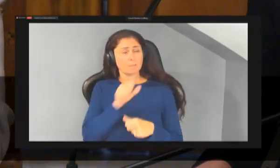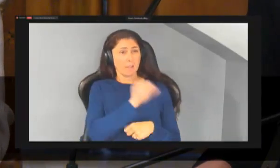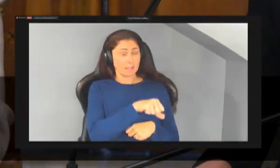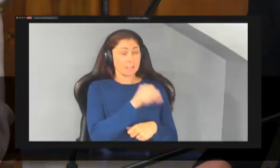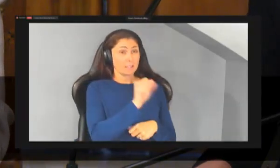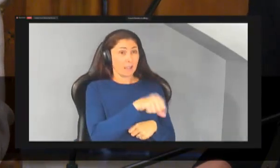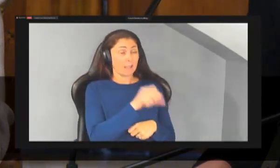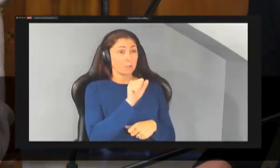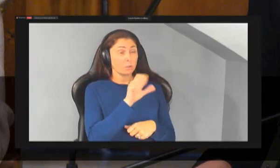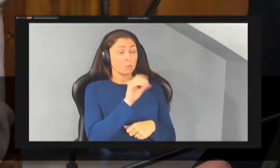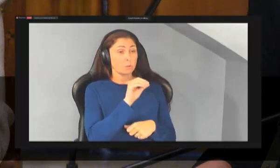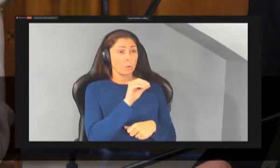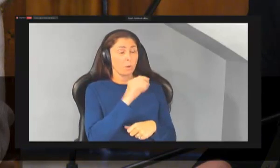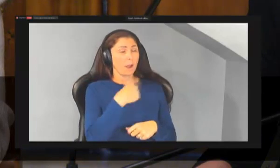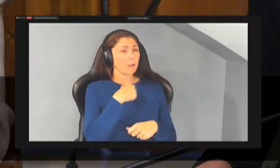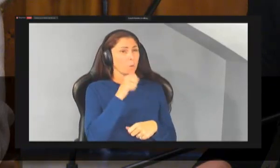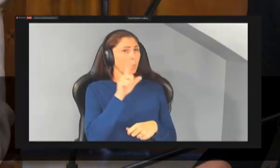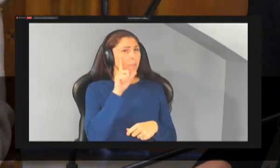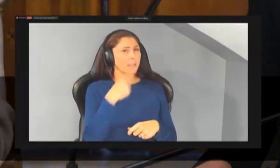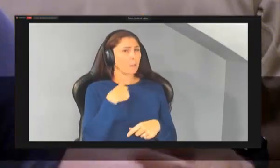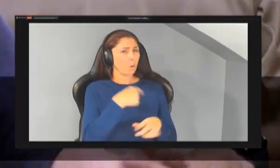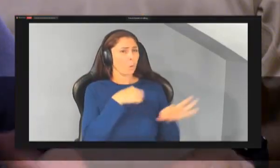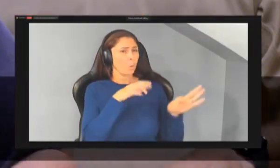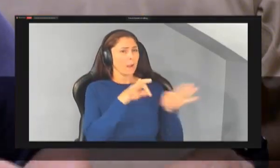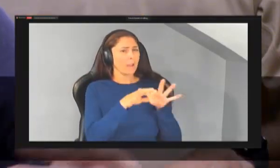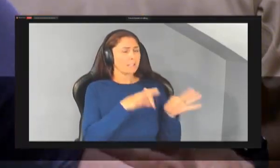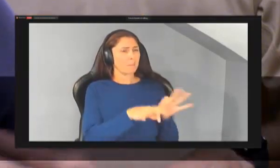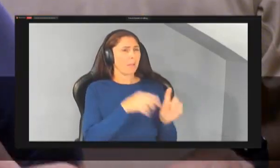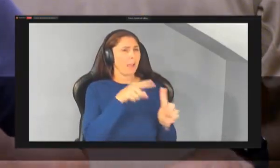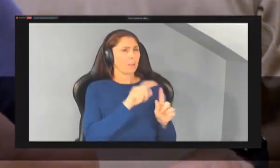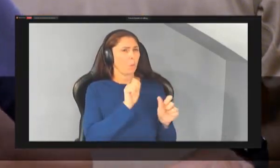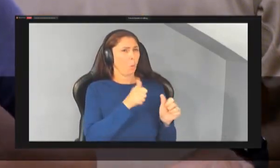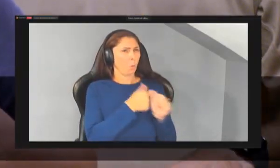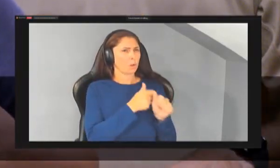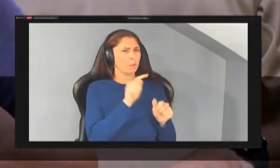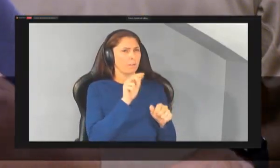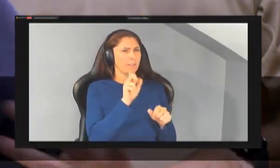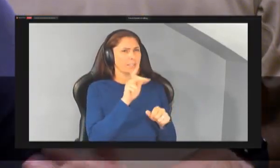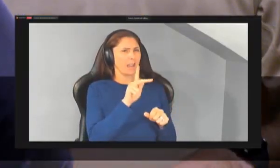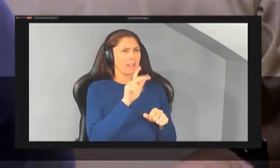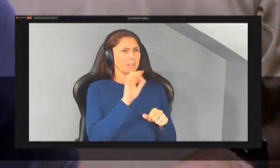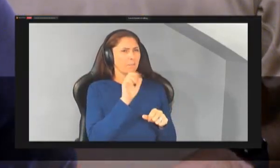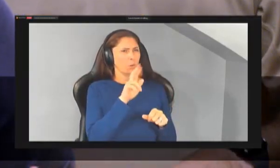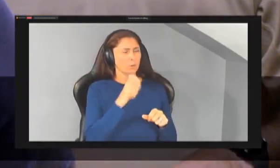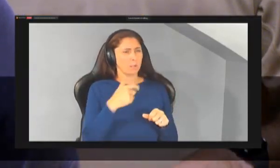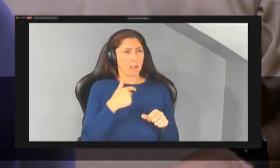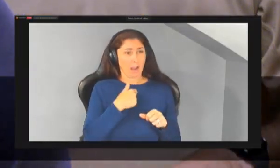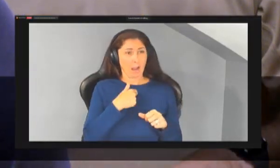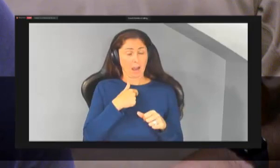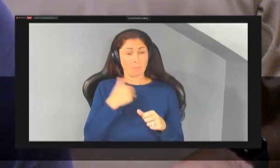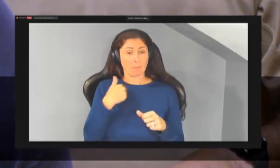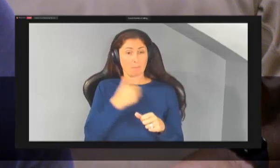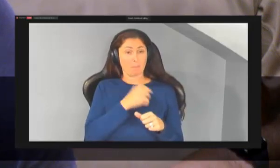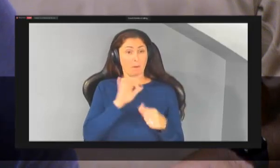with? I don't think we explained the origin of the task force as well. So I'm a member of Friends of Riverview,